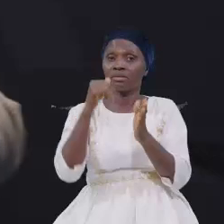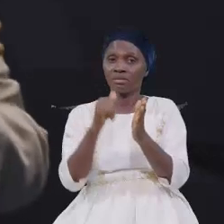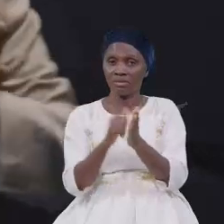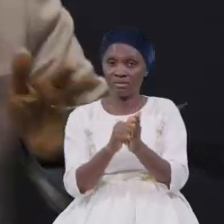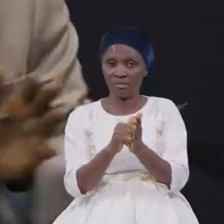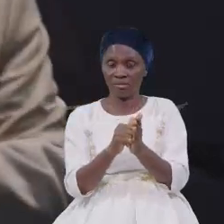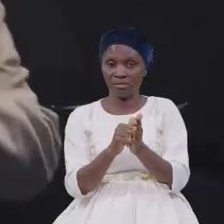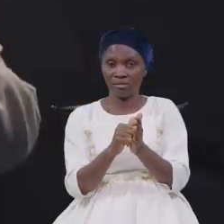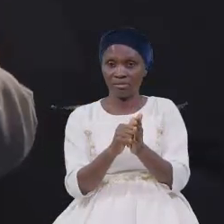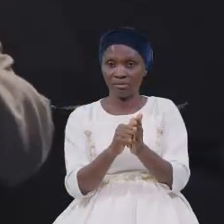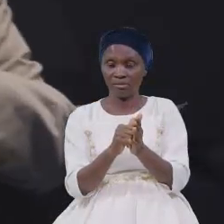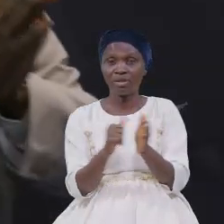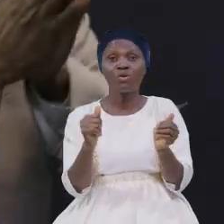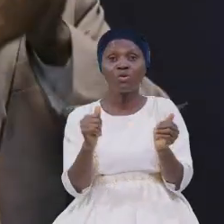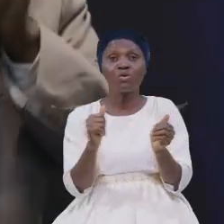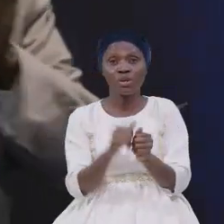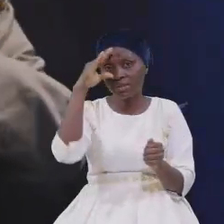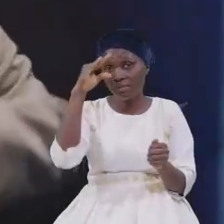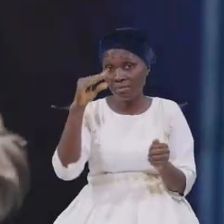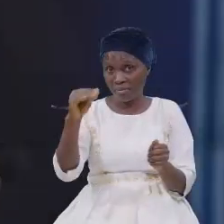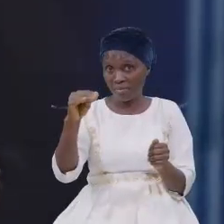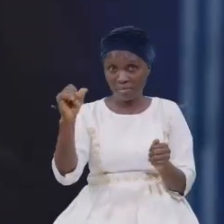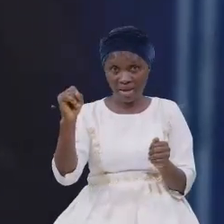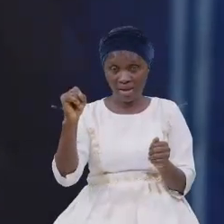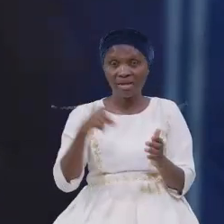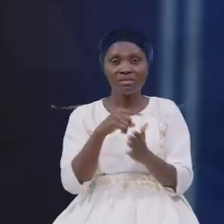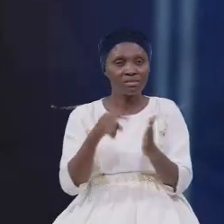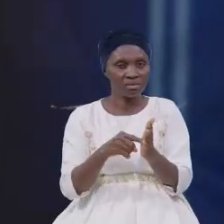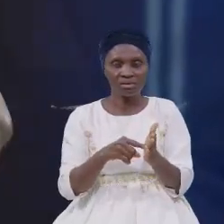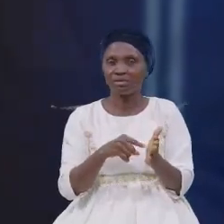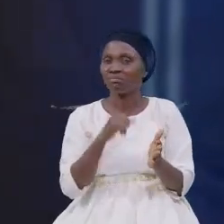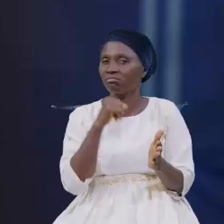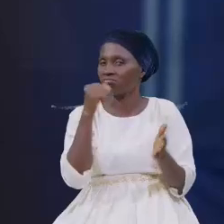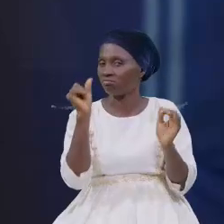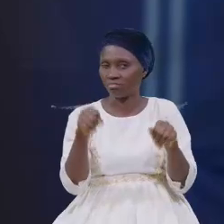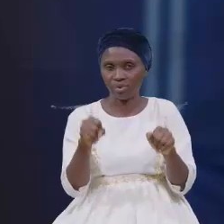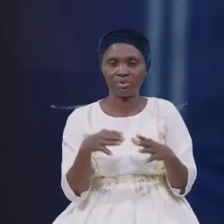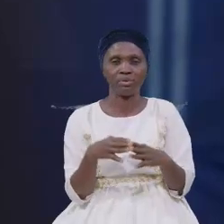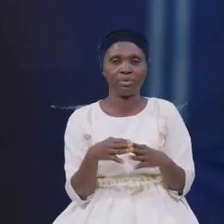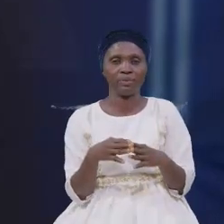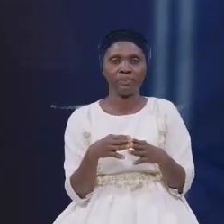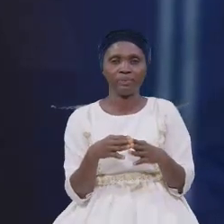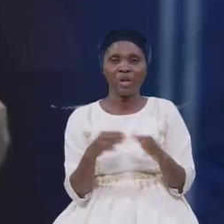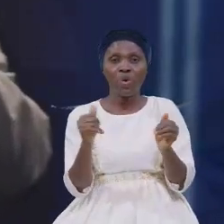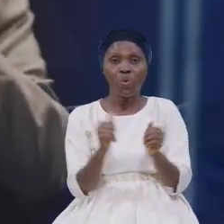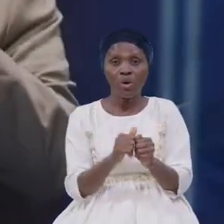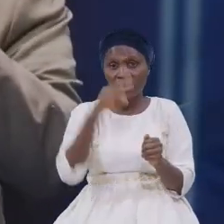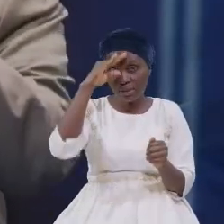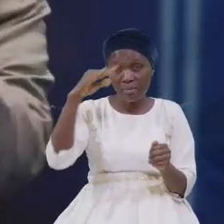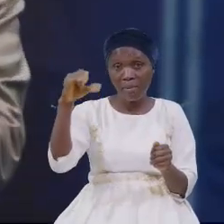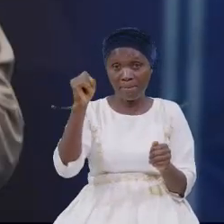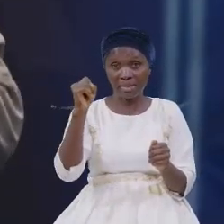with men this is impossible. With men who are not thinking